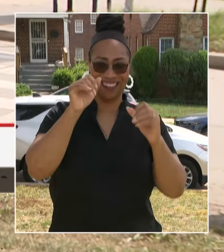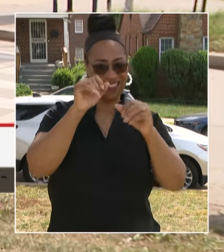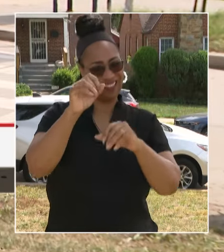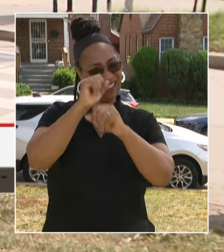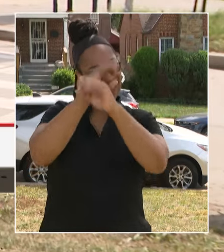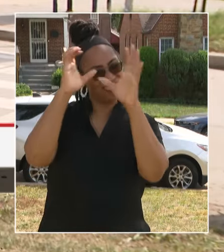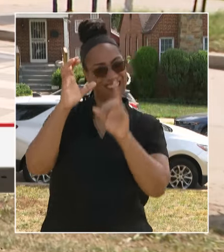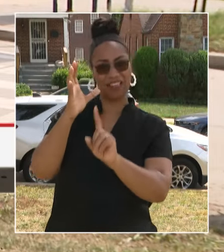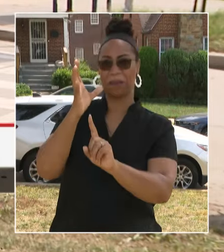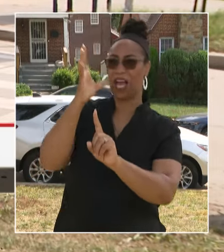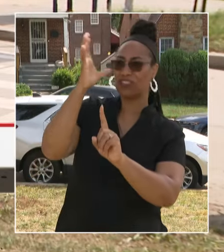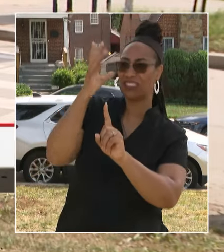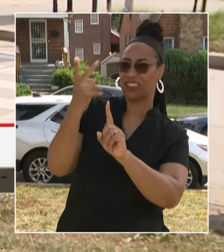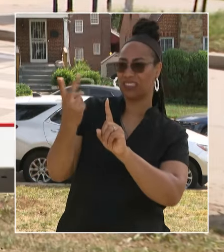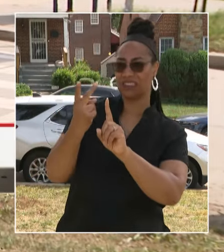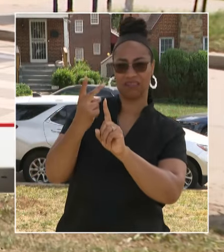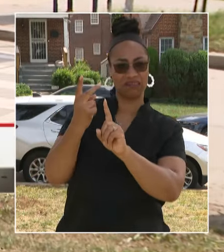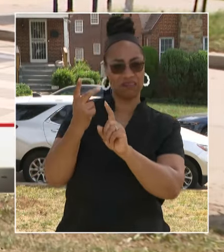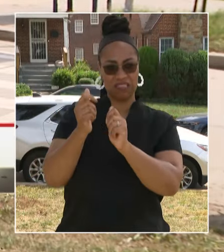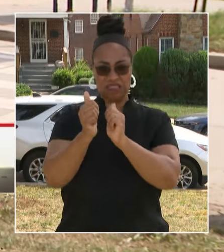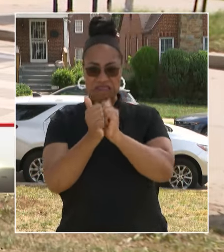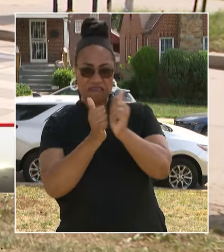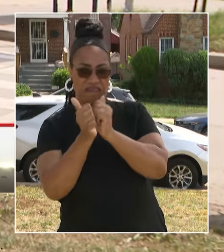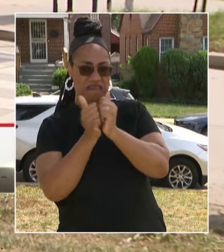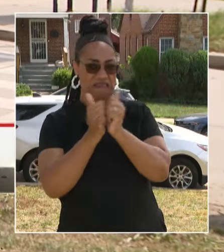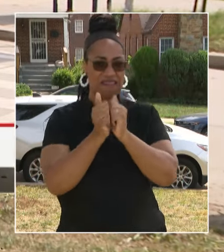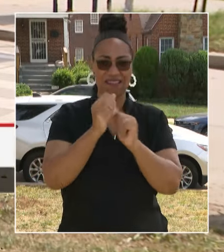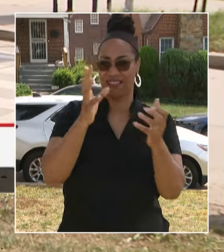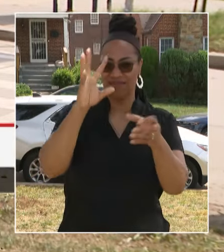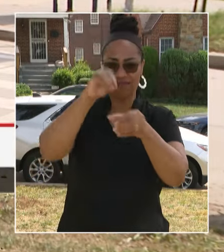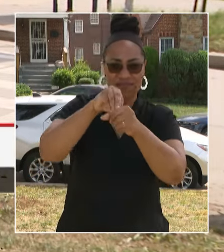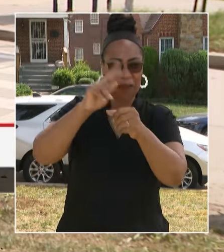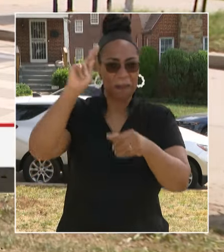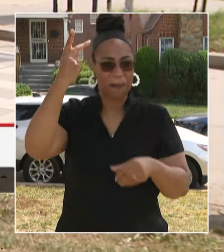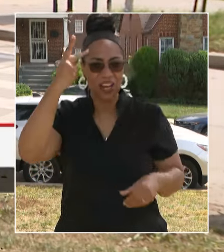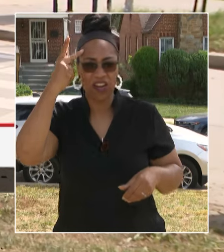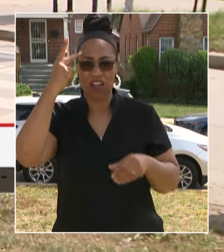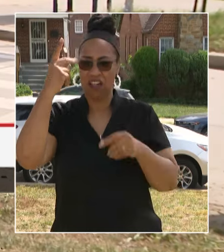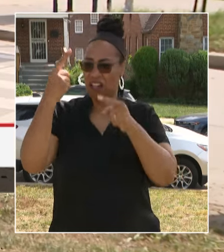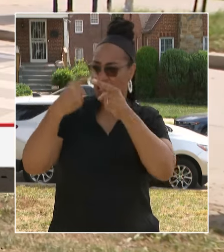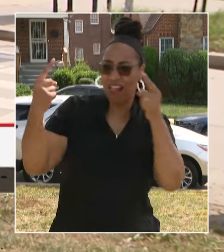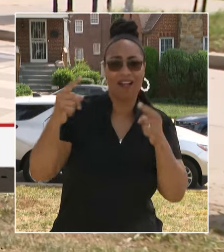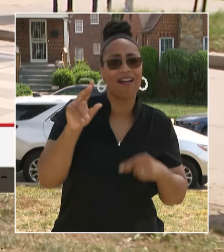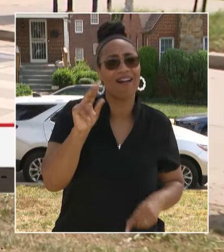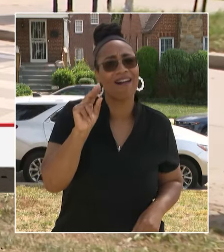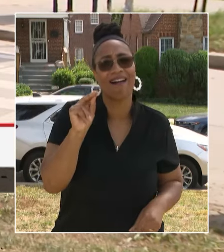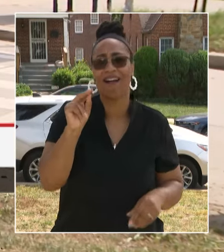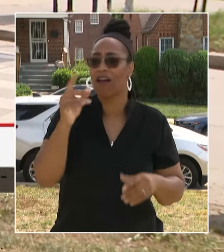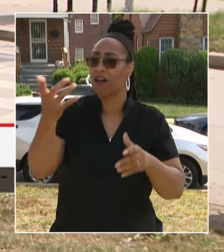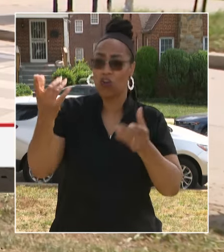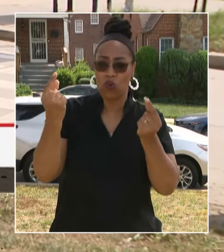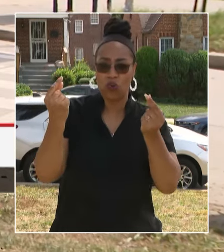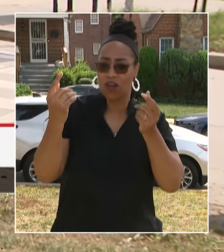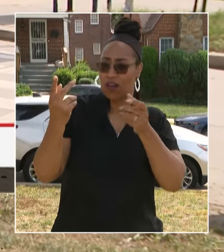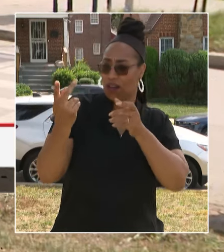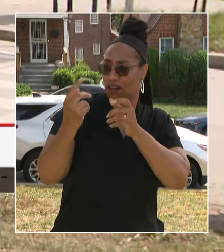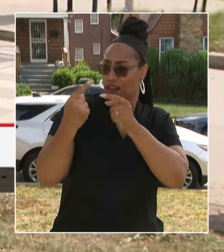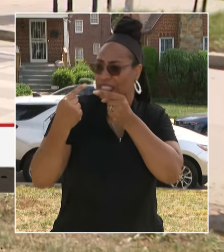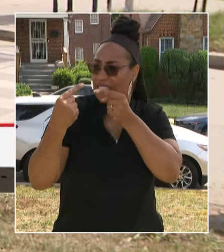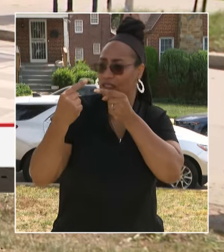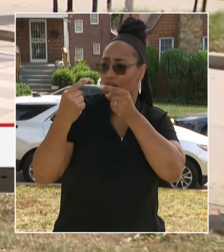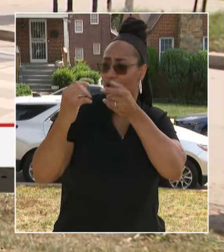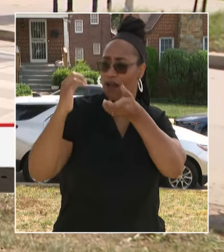been family. Deirdre had the good fortune to marry another fraternity brother, and so I'm not going to get into that